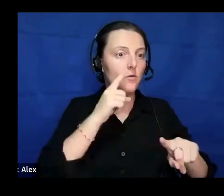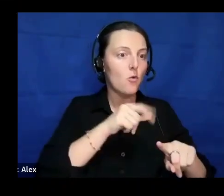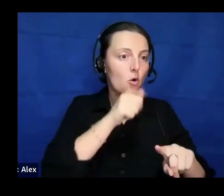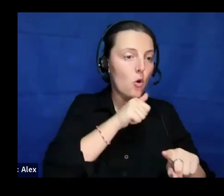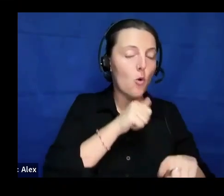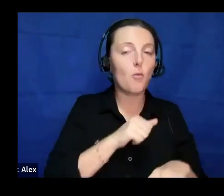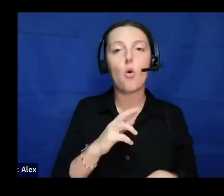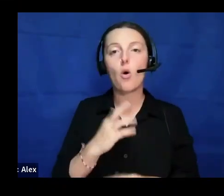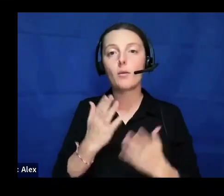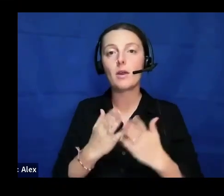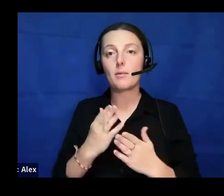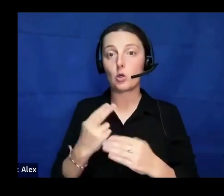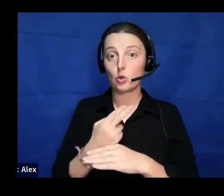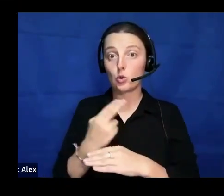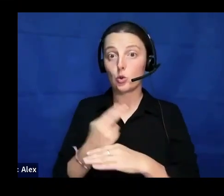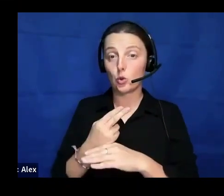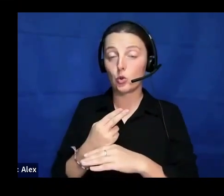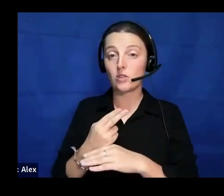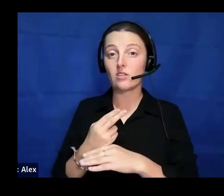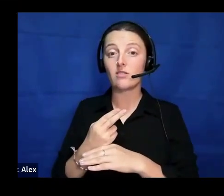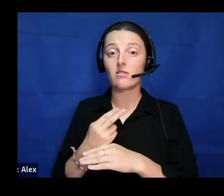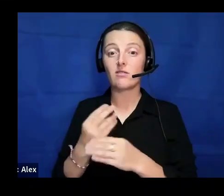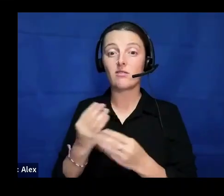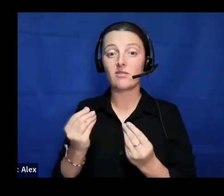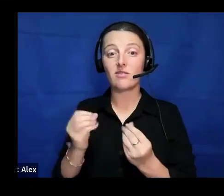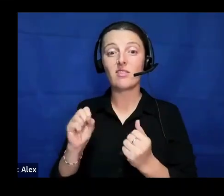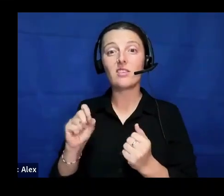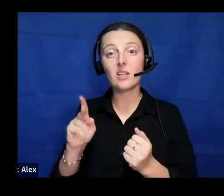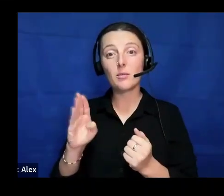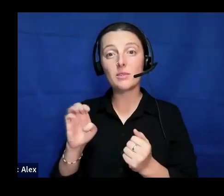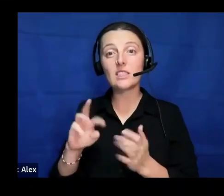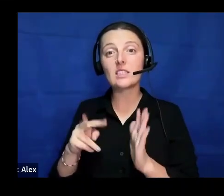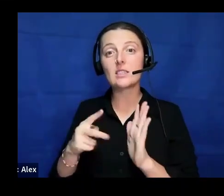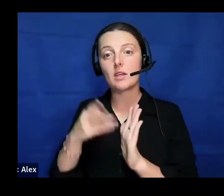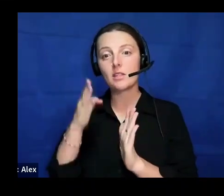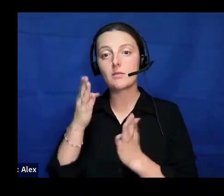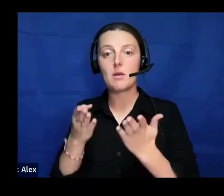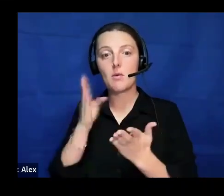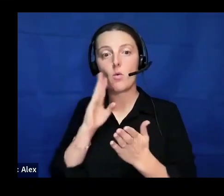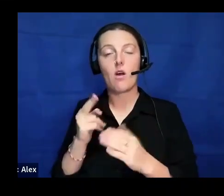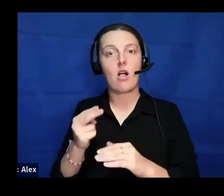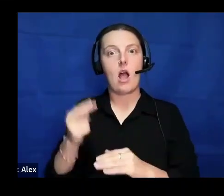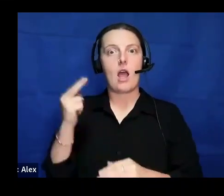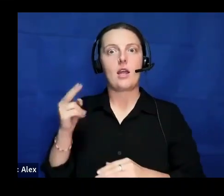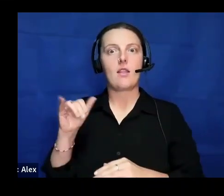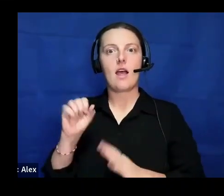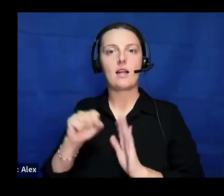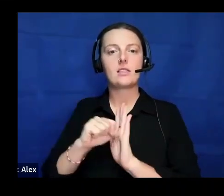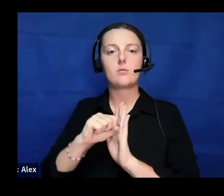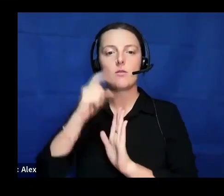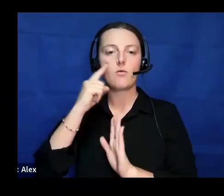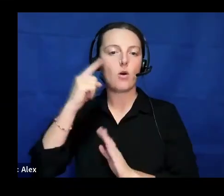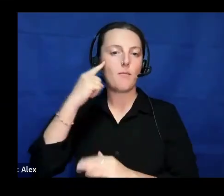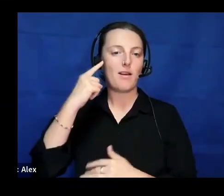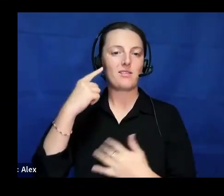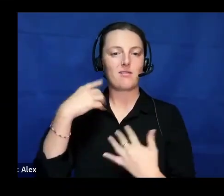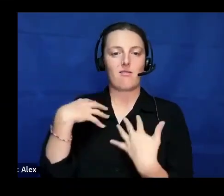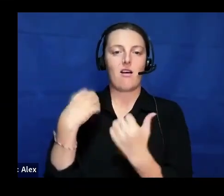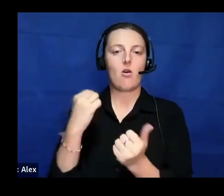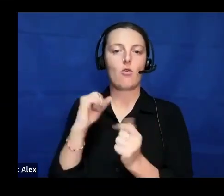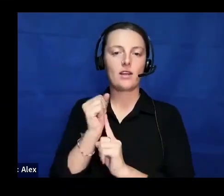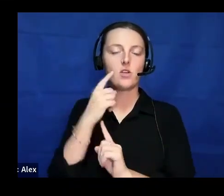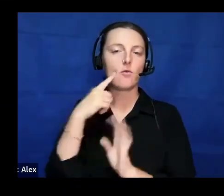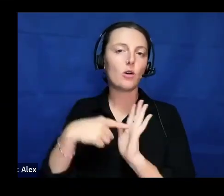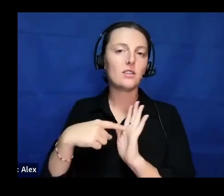of substances can heighten the symptoms of mental health conditions like depression or anxiety.